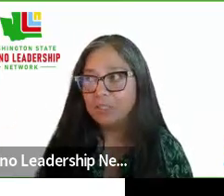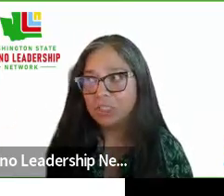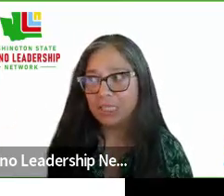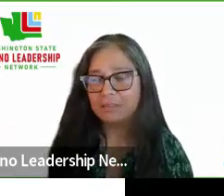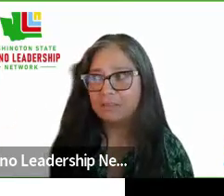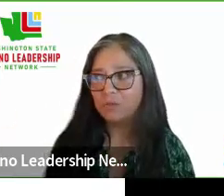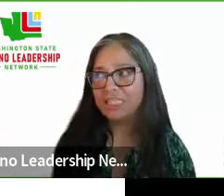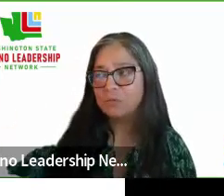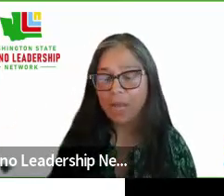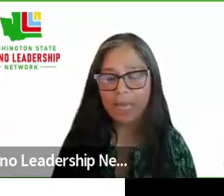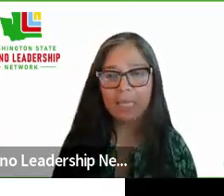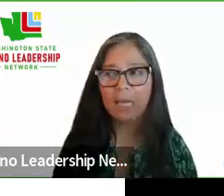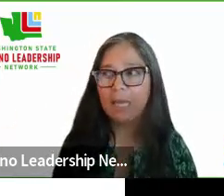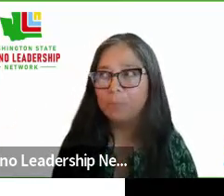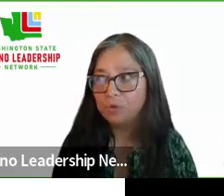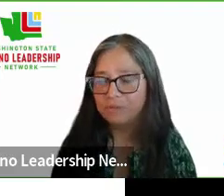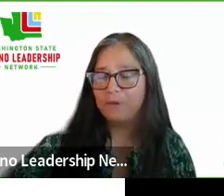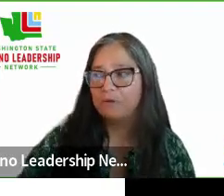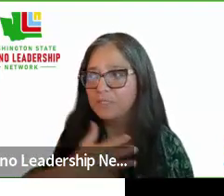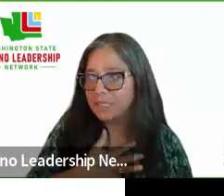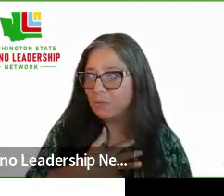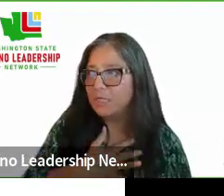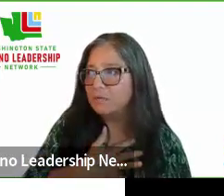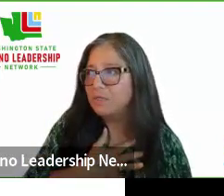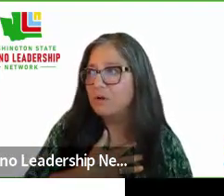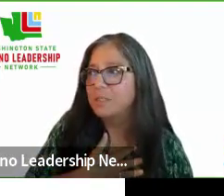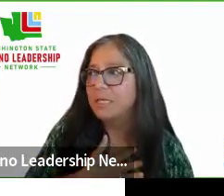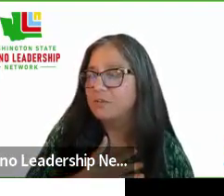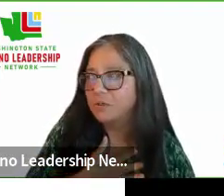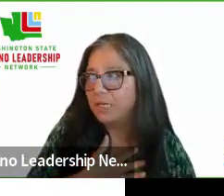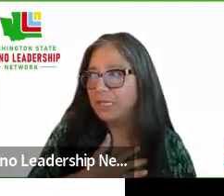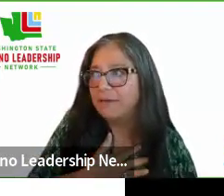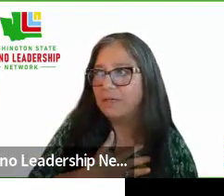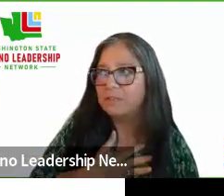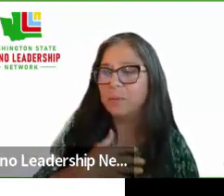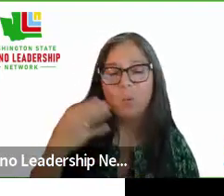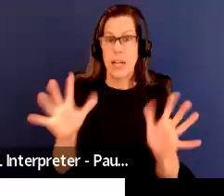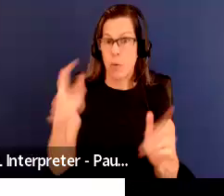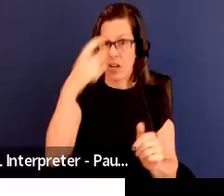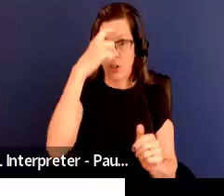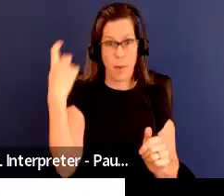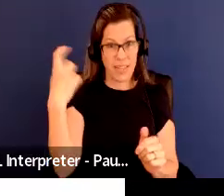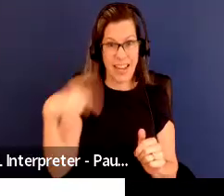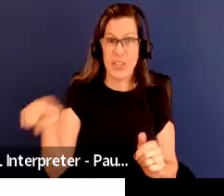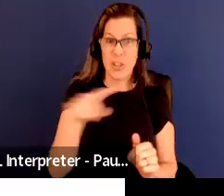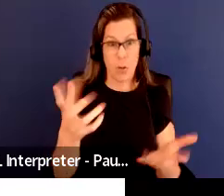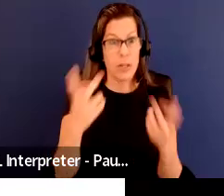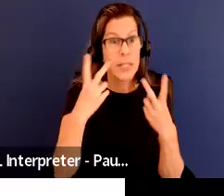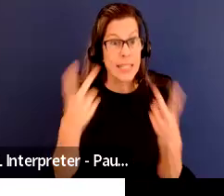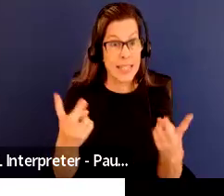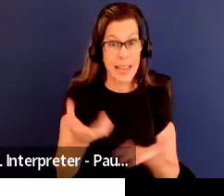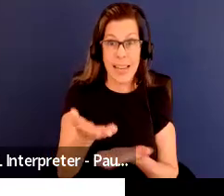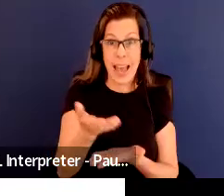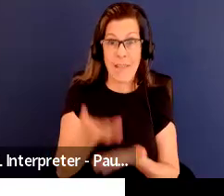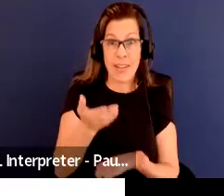Anti-Mexican mob lynchings, which is why I blurred the photo because I didn't want it to re-traumatize or trigger any of us, but wanted you to see that there is